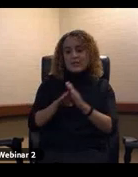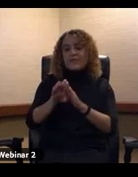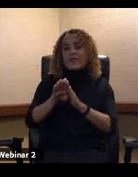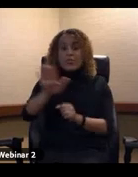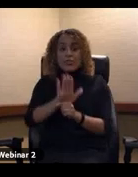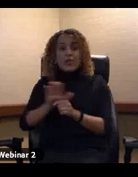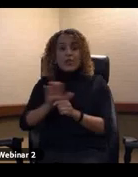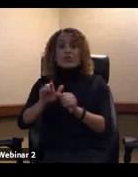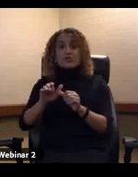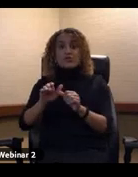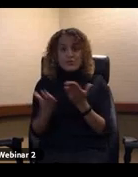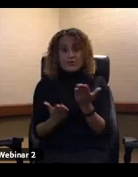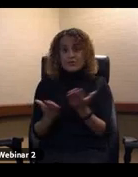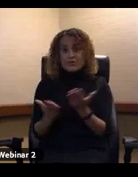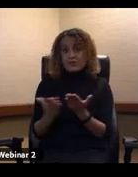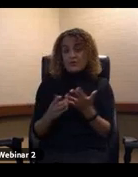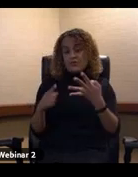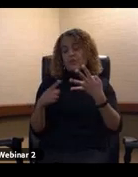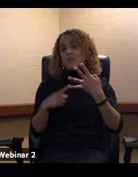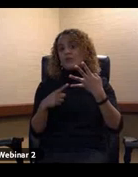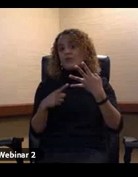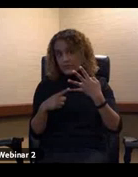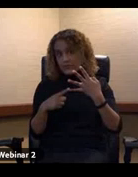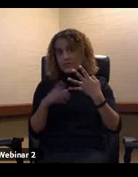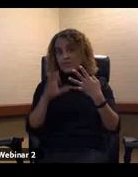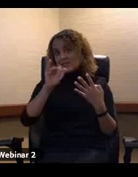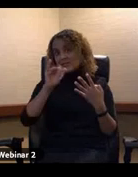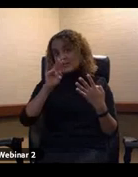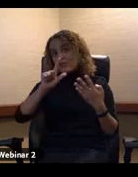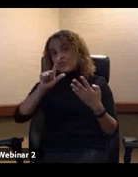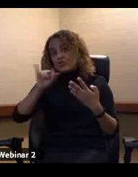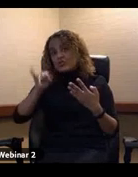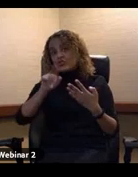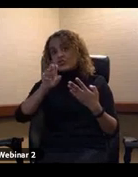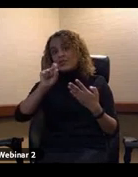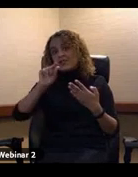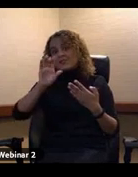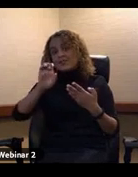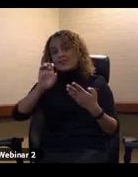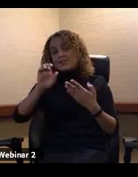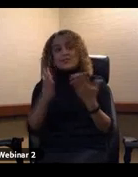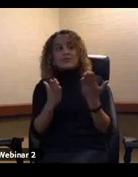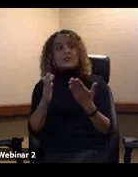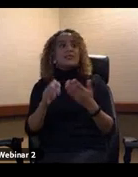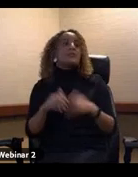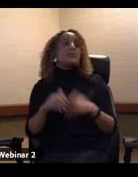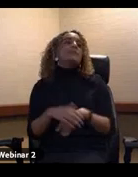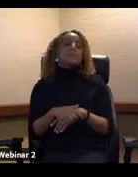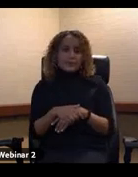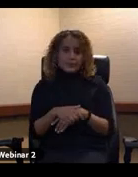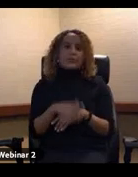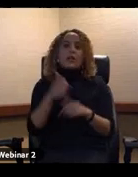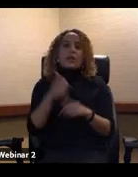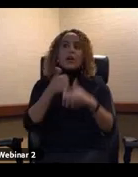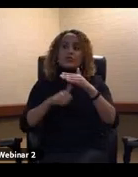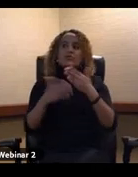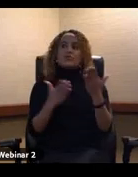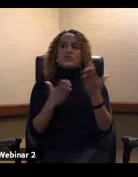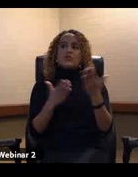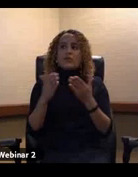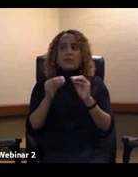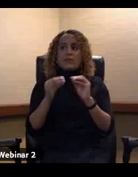their services, or purpose area 4, which will be enhancing the criminal and civil justice system by training them about the issues faced by victims of these 4 crimes in the